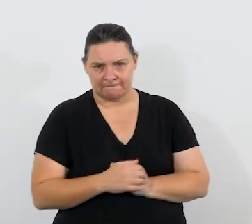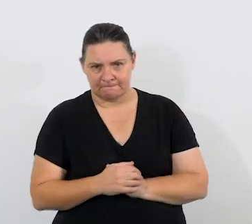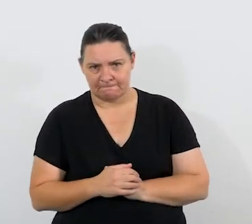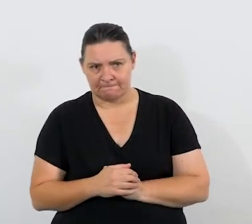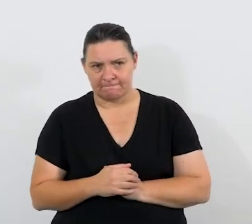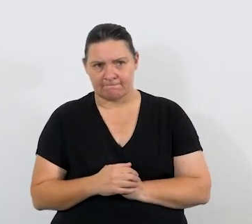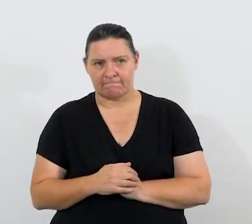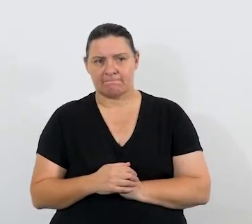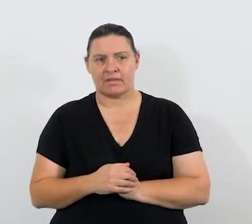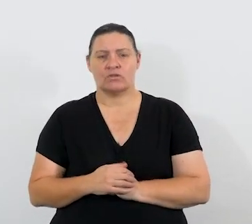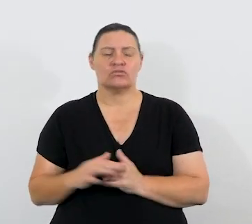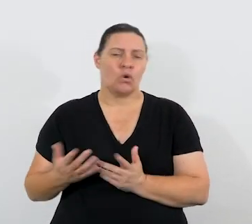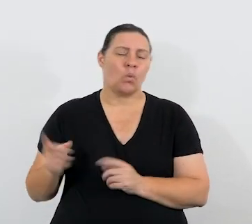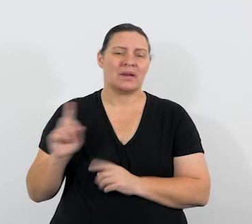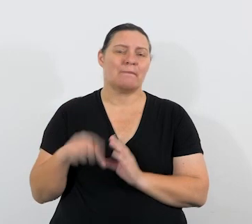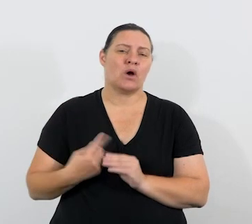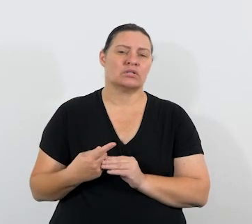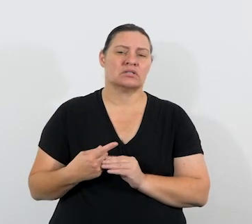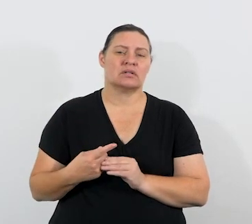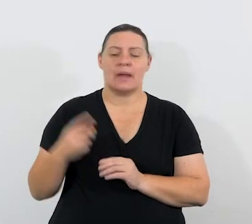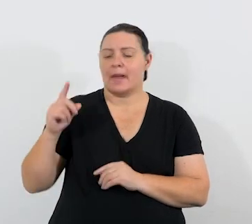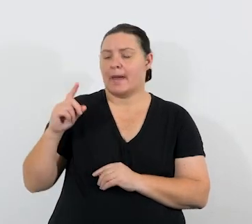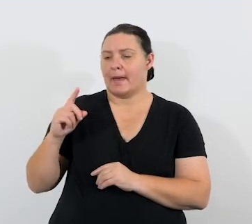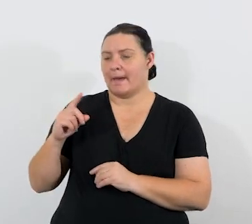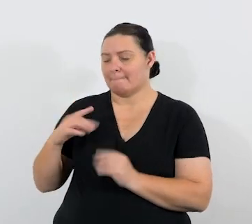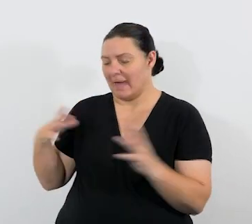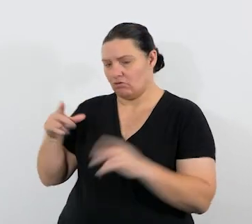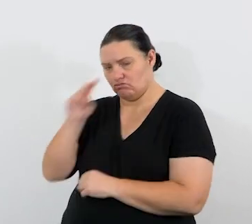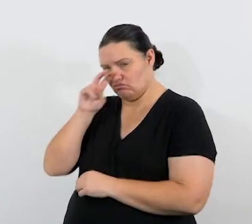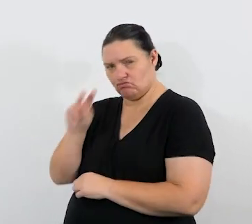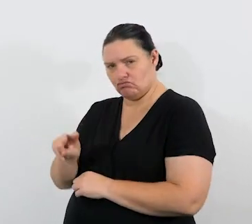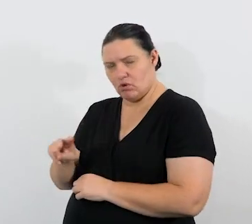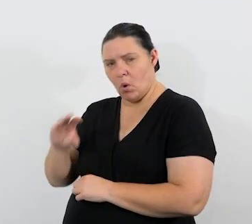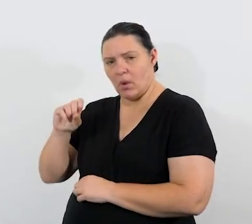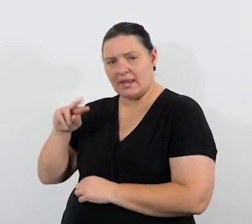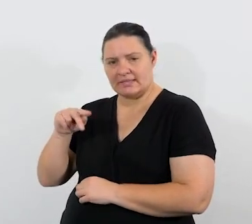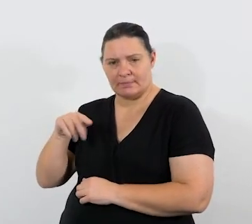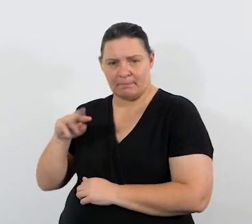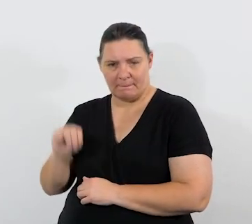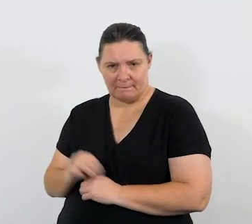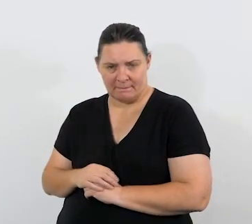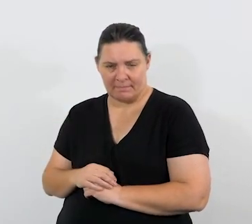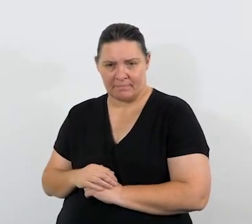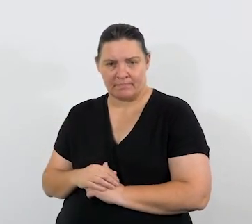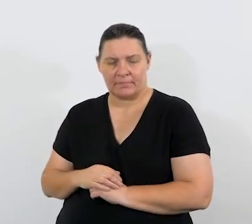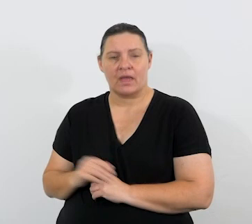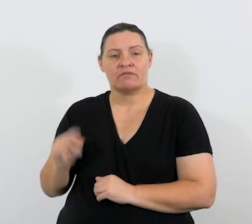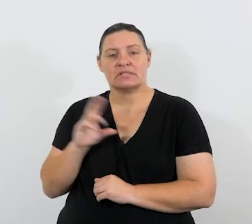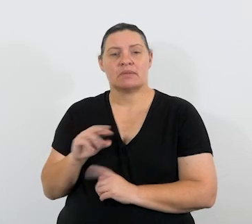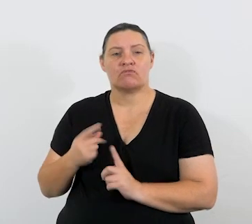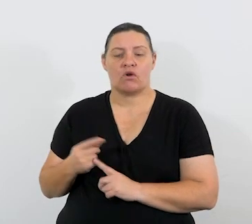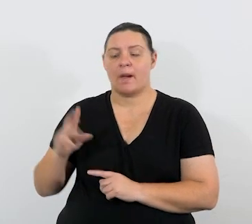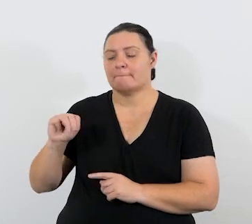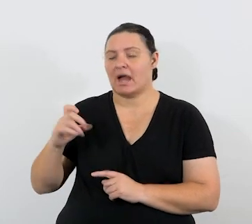do. So what about the cells in the macroscopic organism? So when we